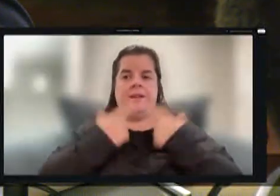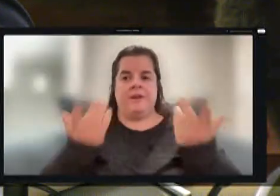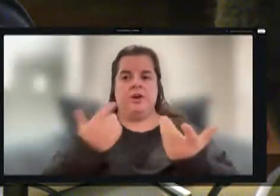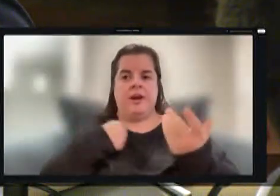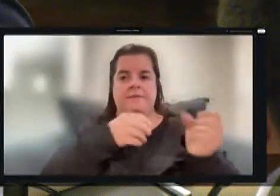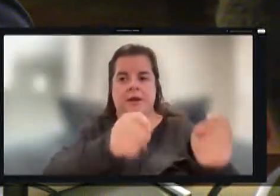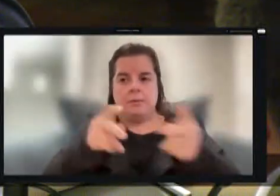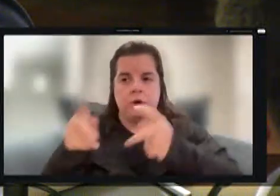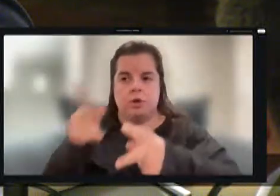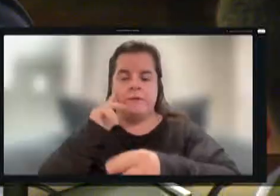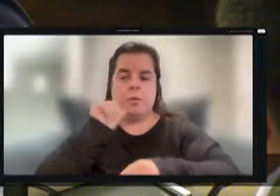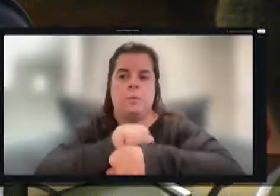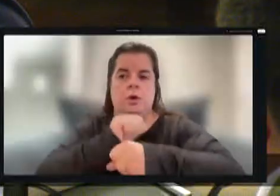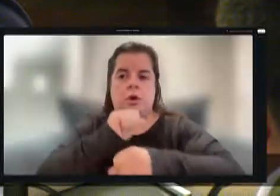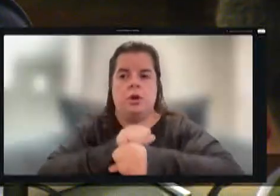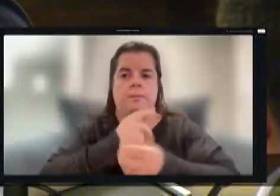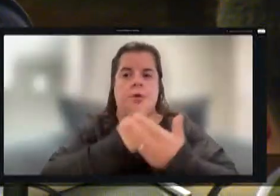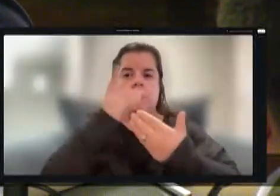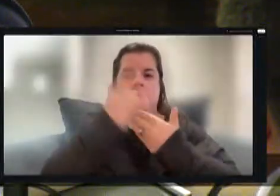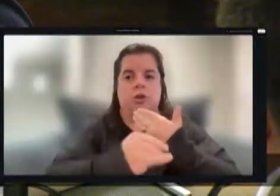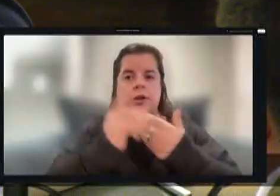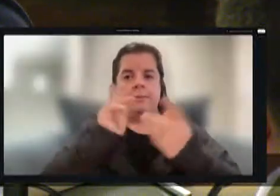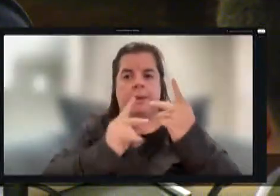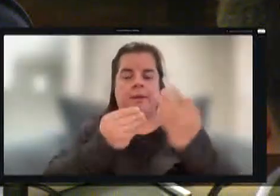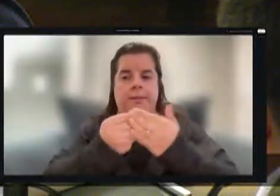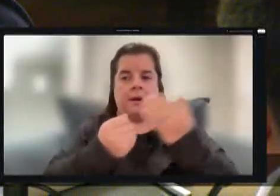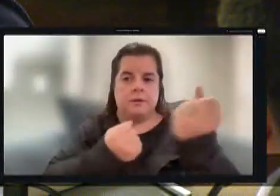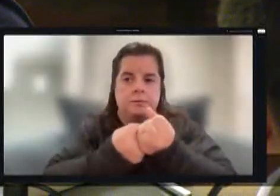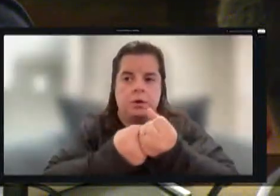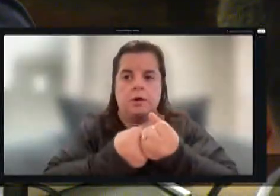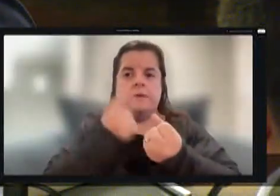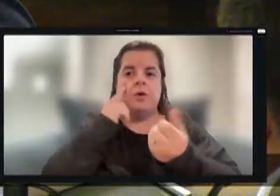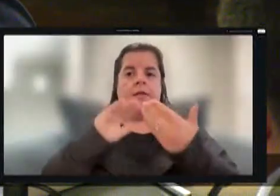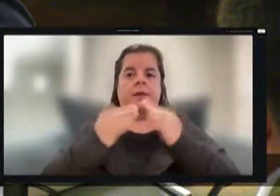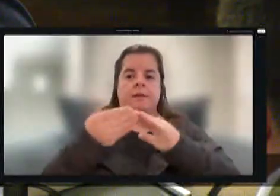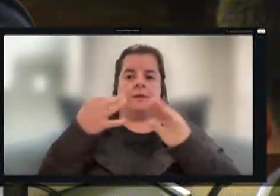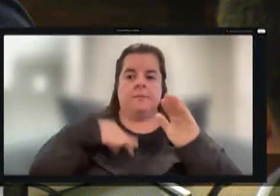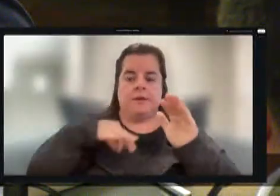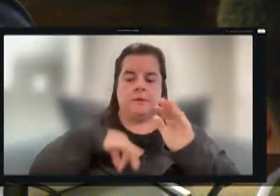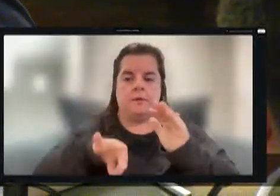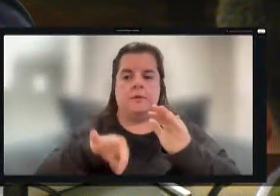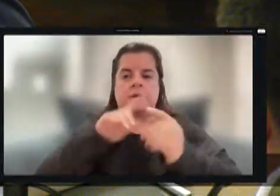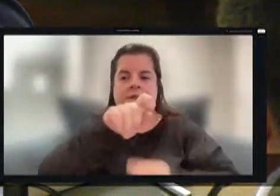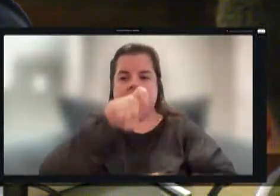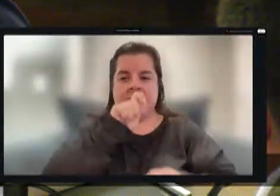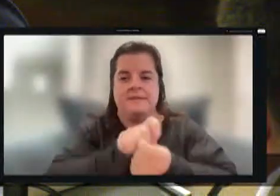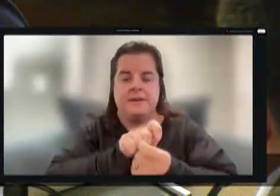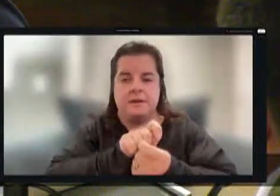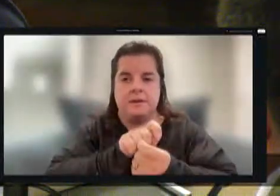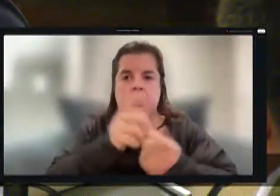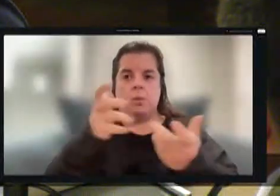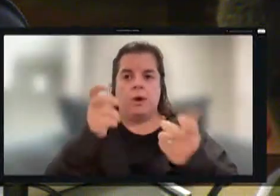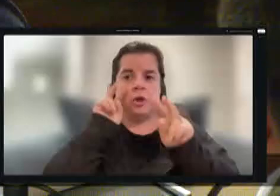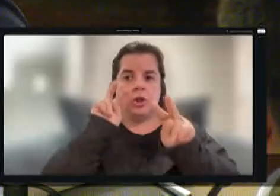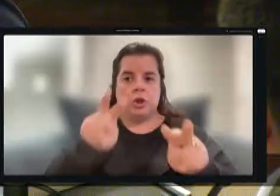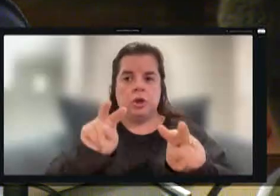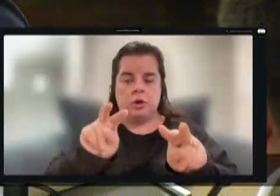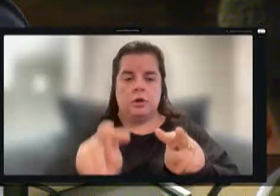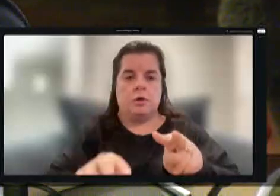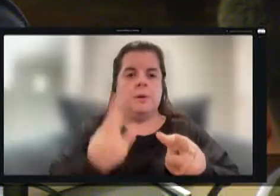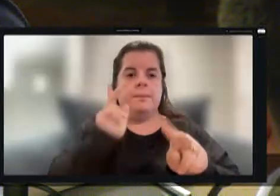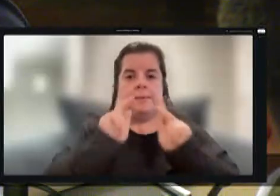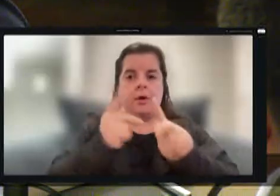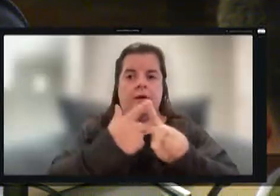to work on projects that are publicly funded by the City of Pittsburgh. In particular, we want to look at folks who come